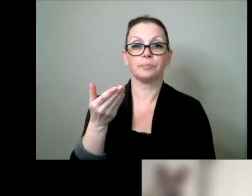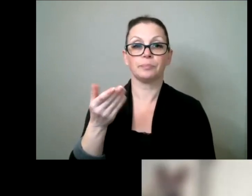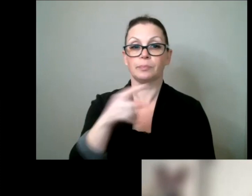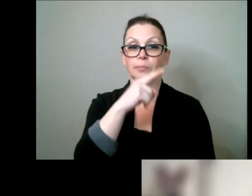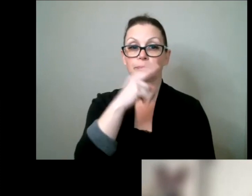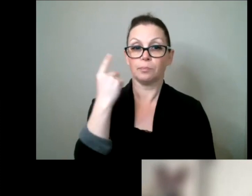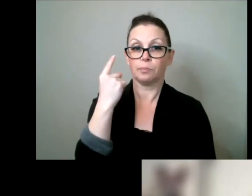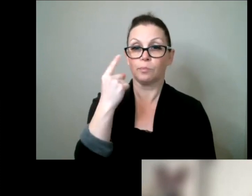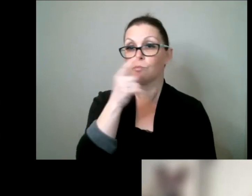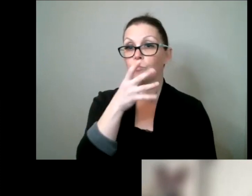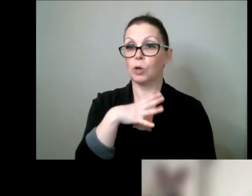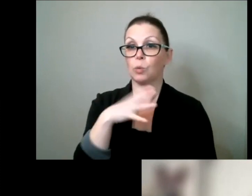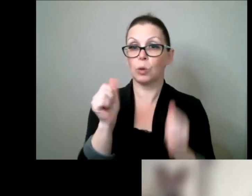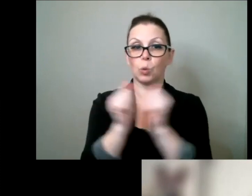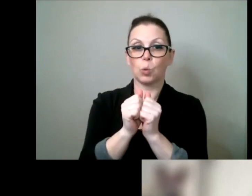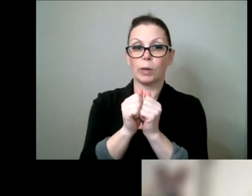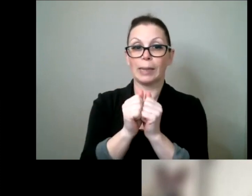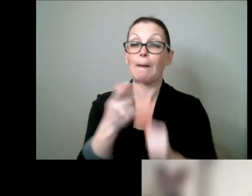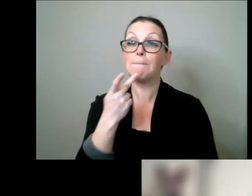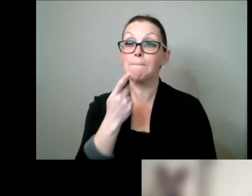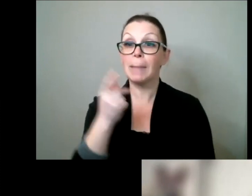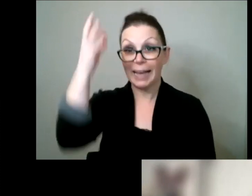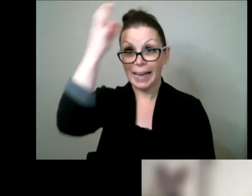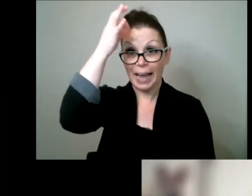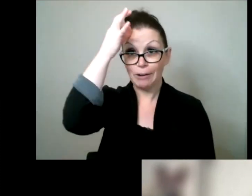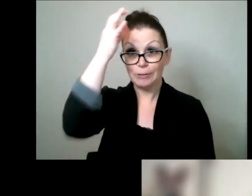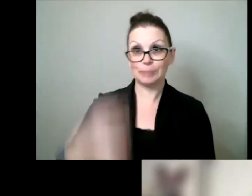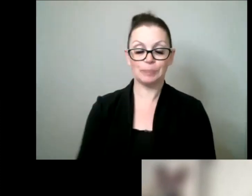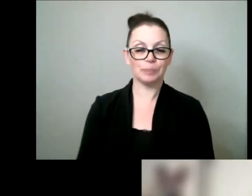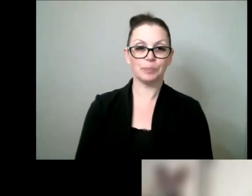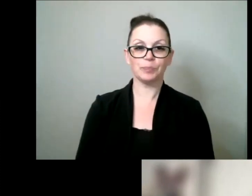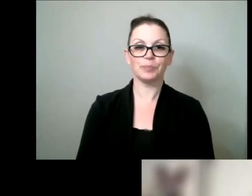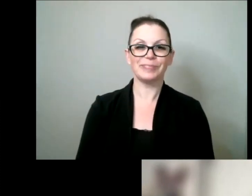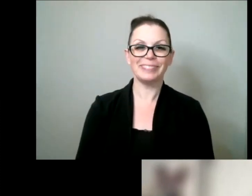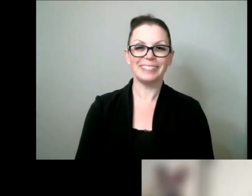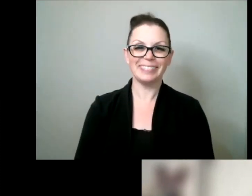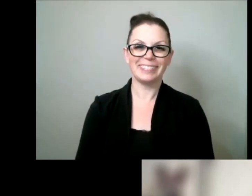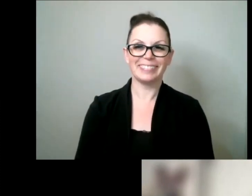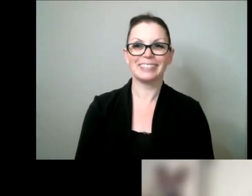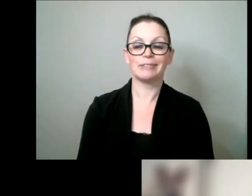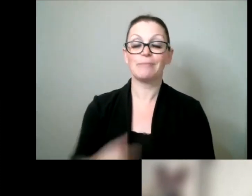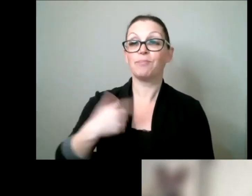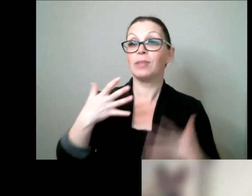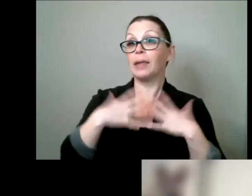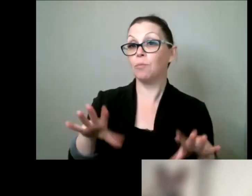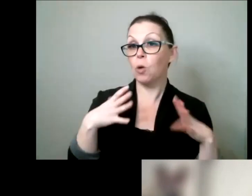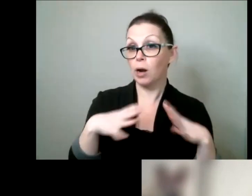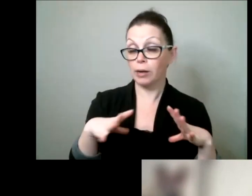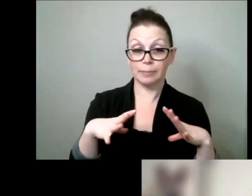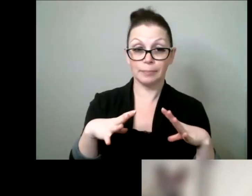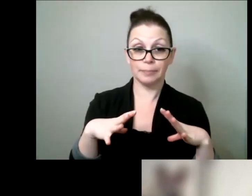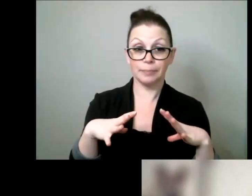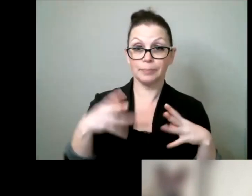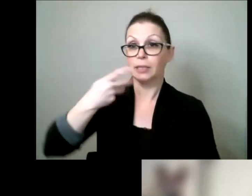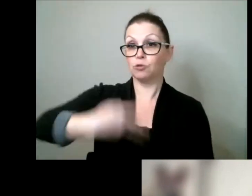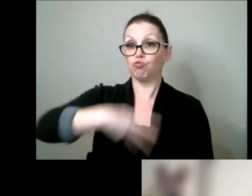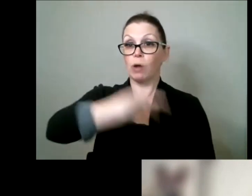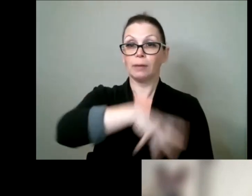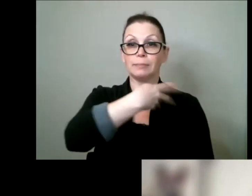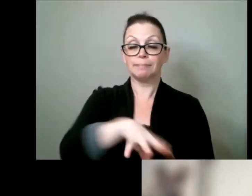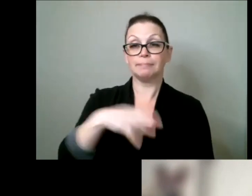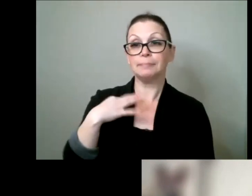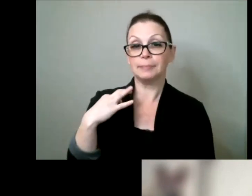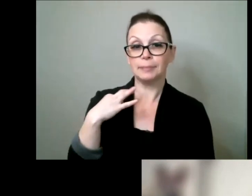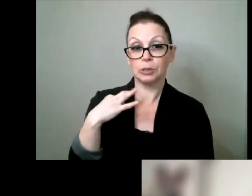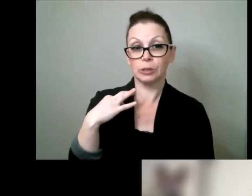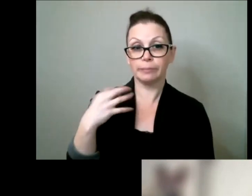Black woman with pink hair, and I'm wearing a striped shirt,